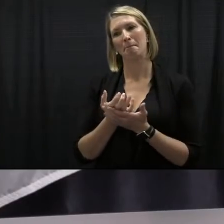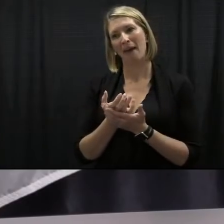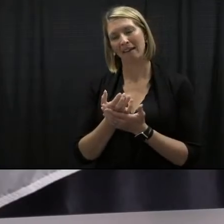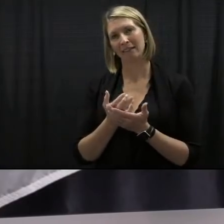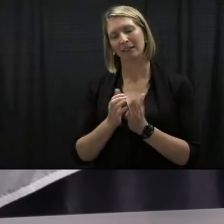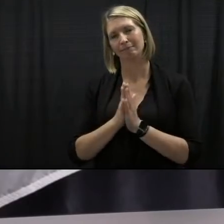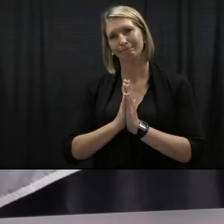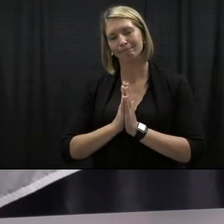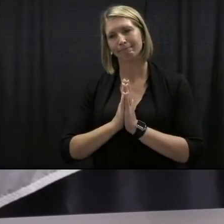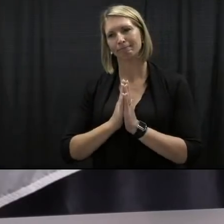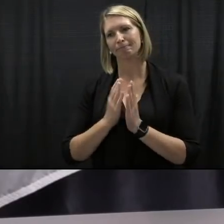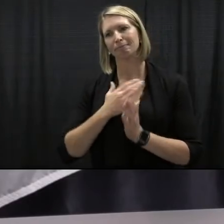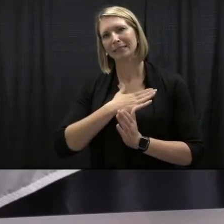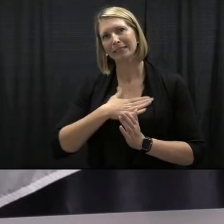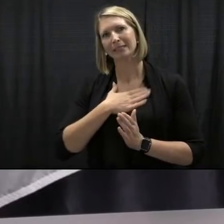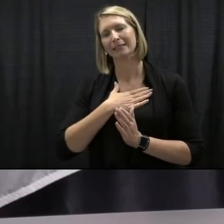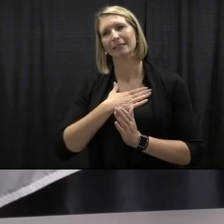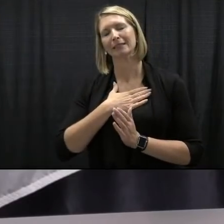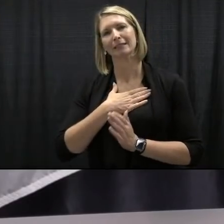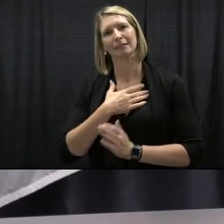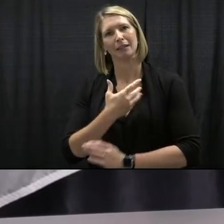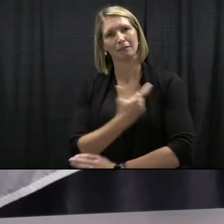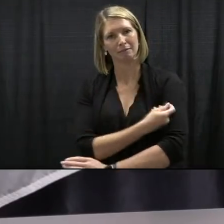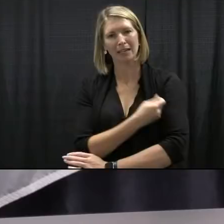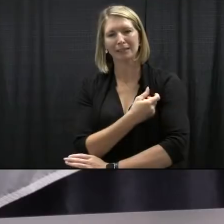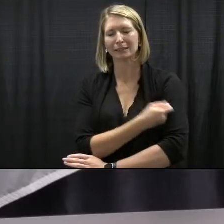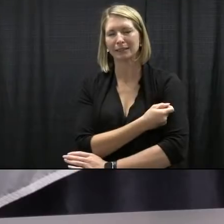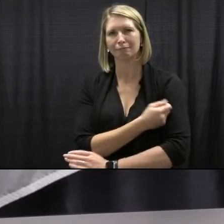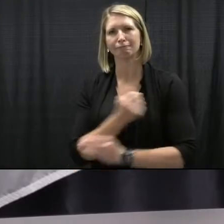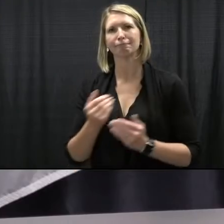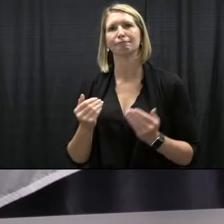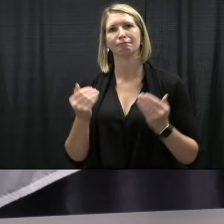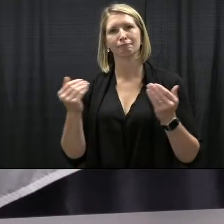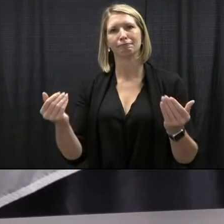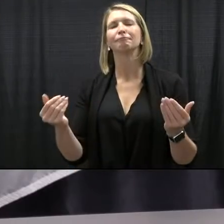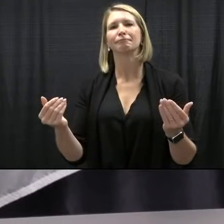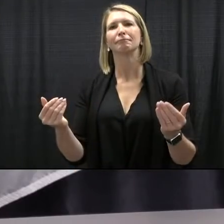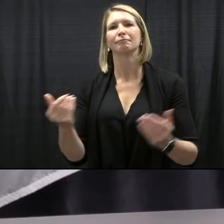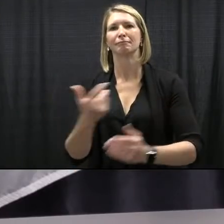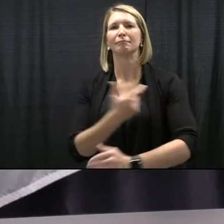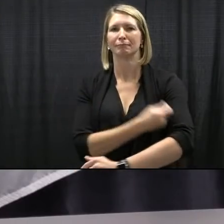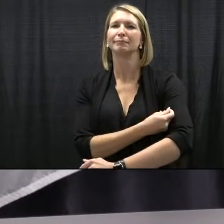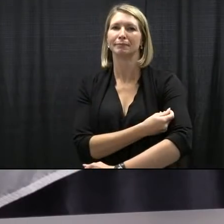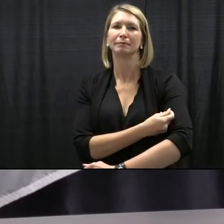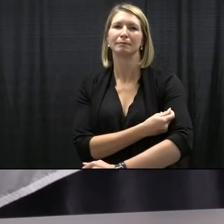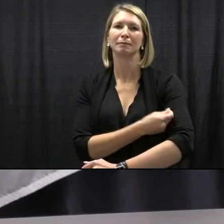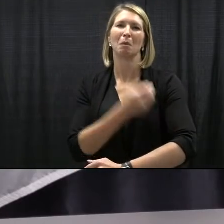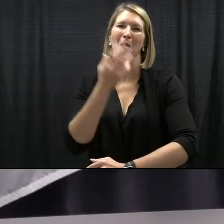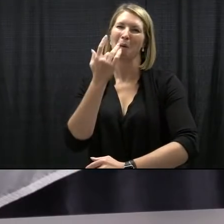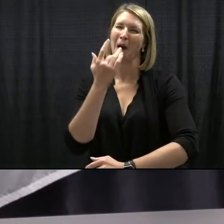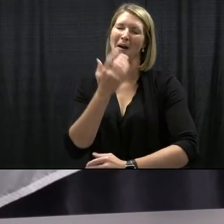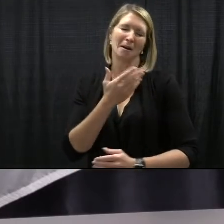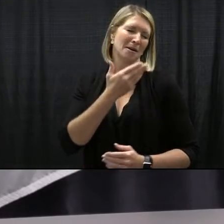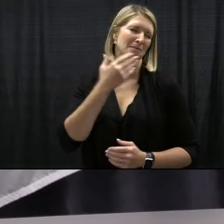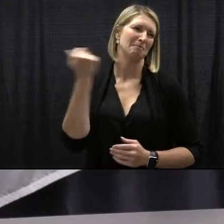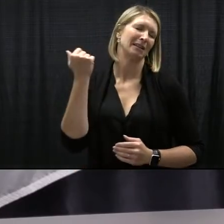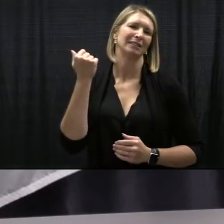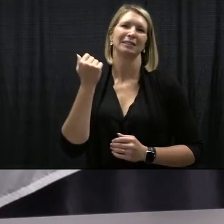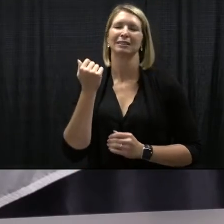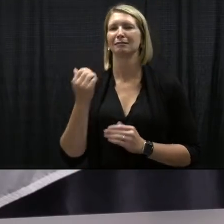are the number one thing that we can do as an individual and as a community to protect people from